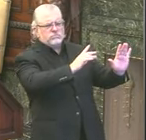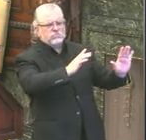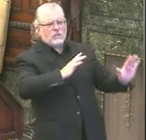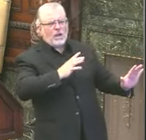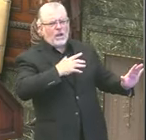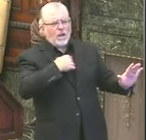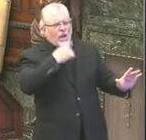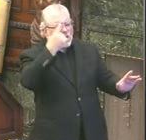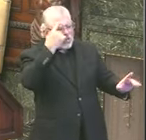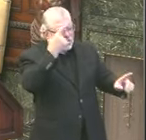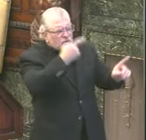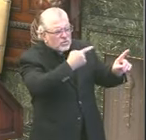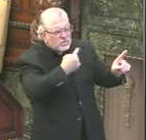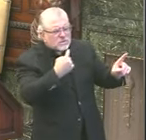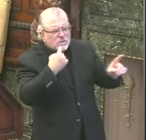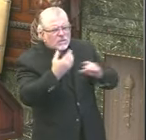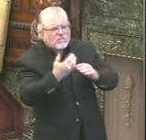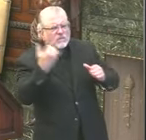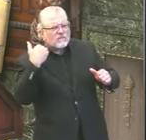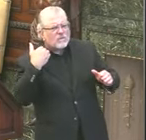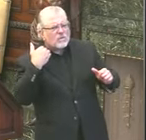the uptick.